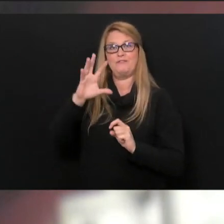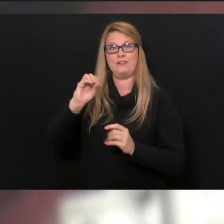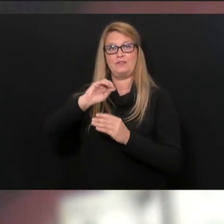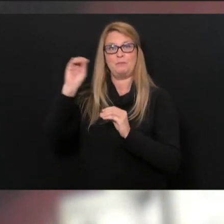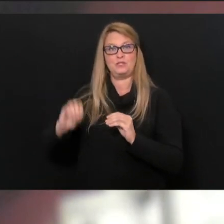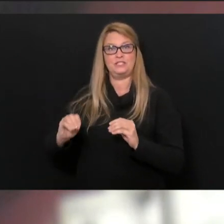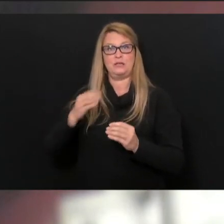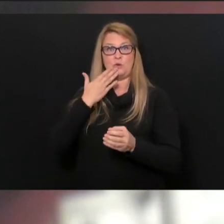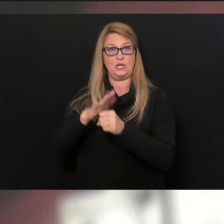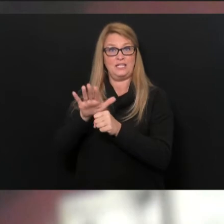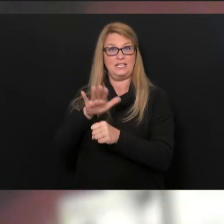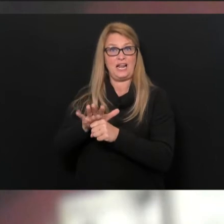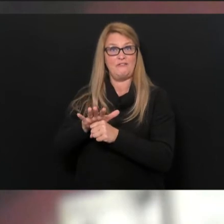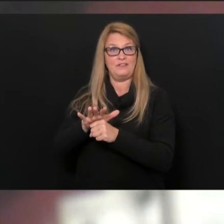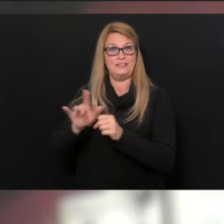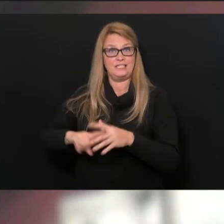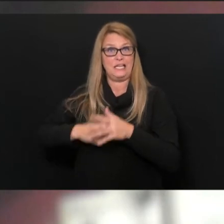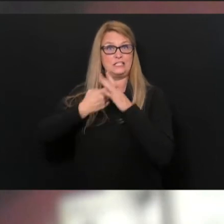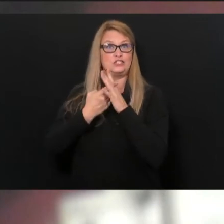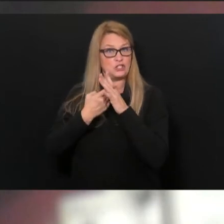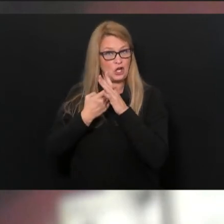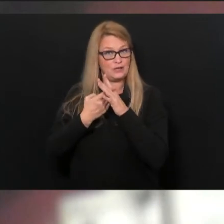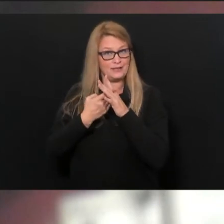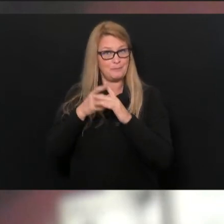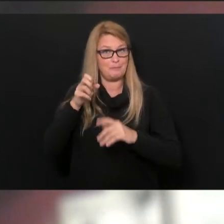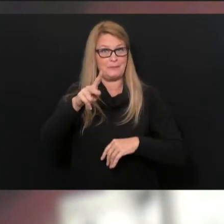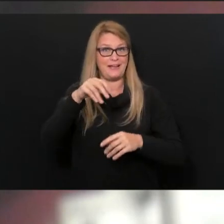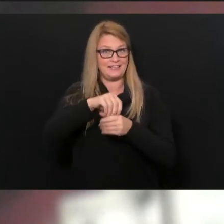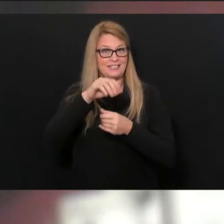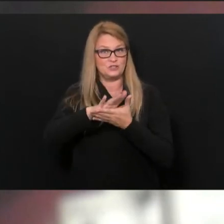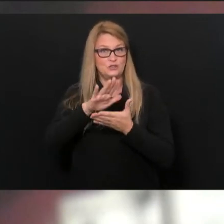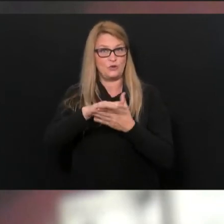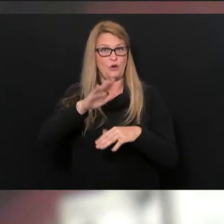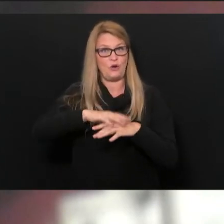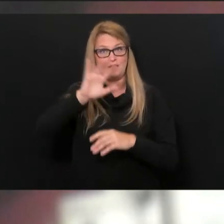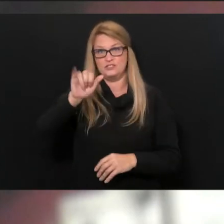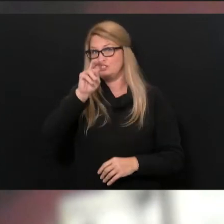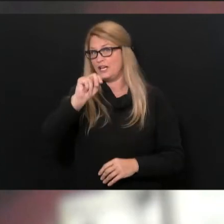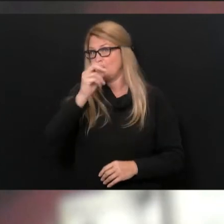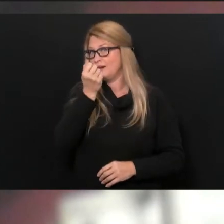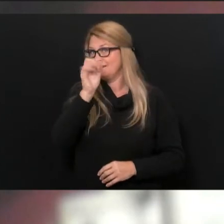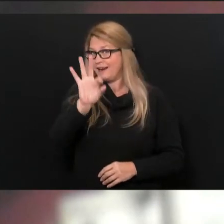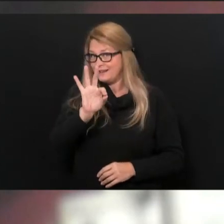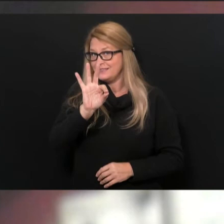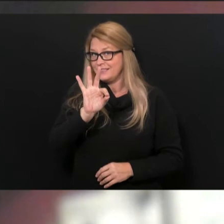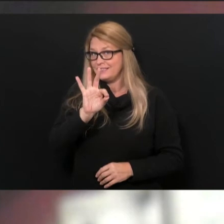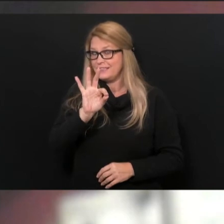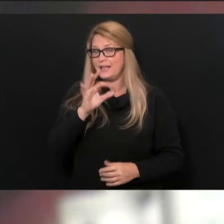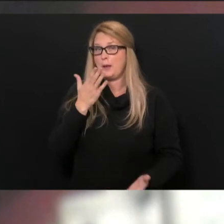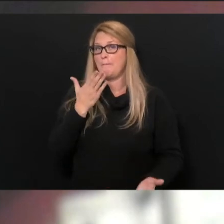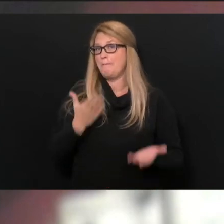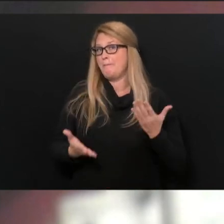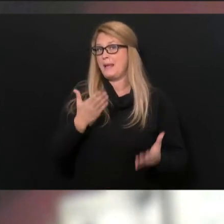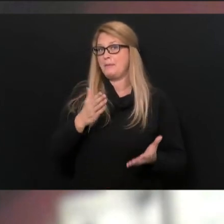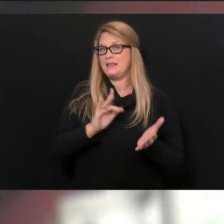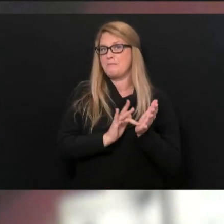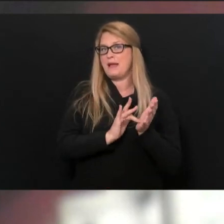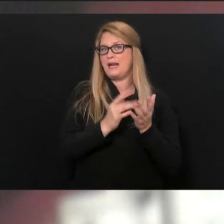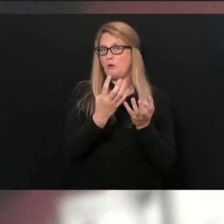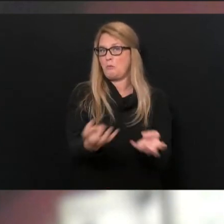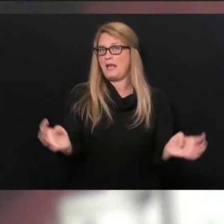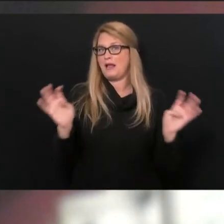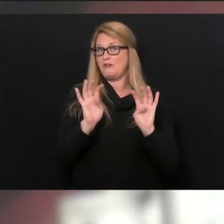enough to get them by, to get the kids back in school on the 19th of this month? And maybe the medical panel could weigh